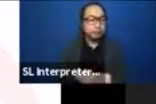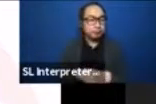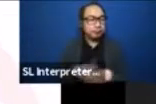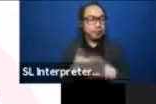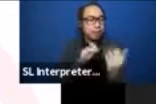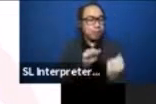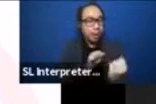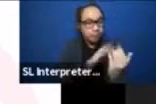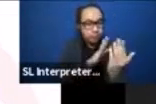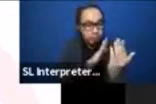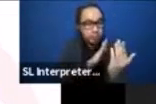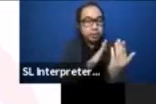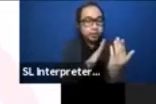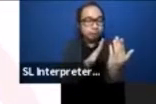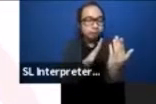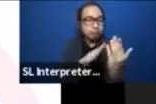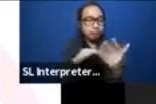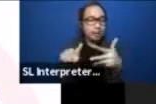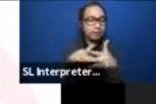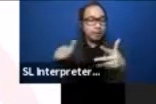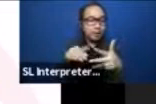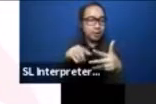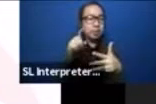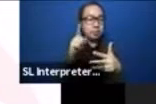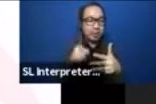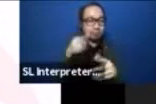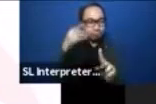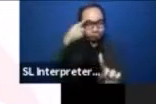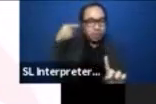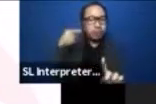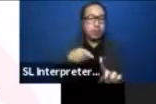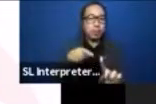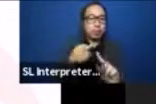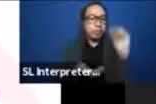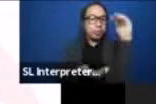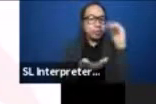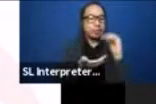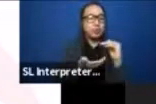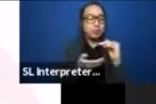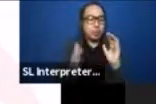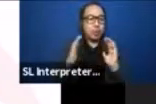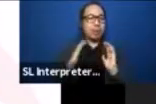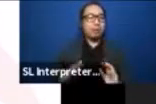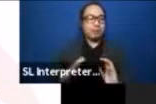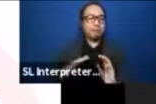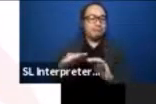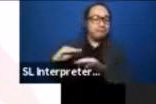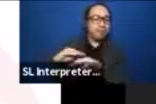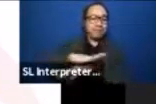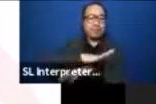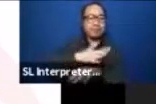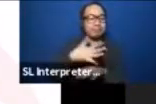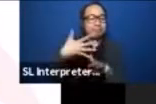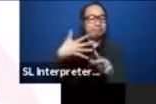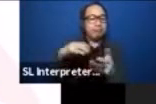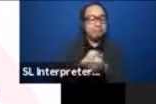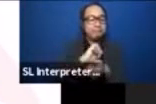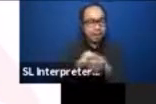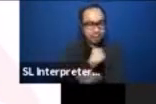client perpetrated violence, should specifically focus on forced substance use and